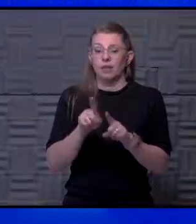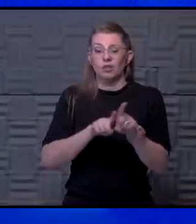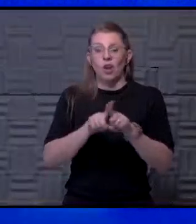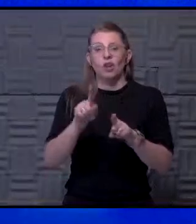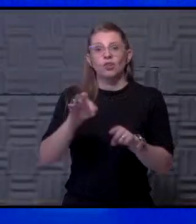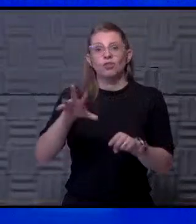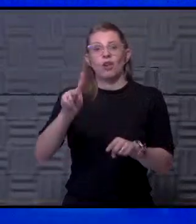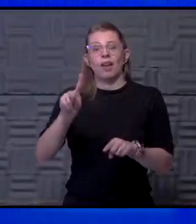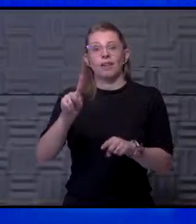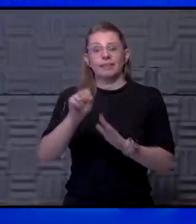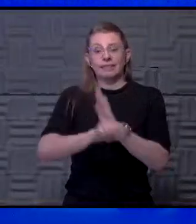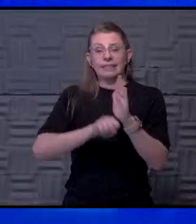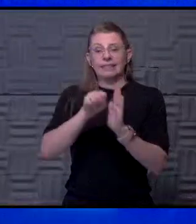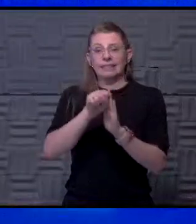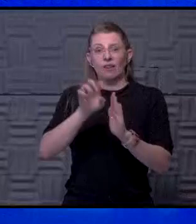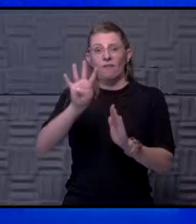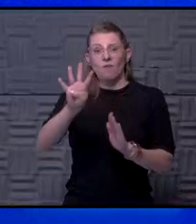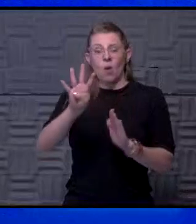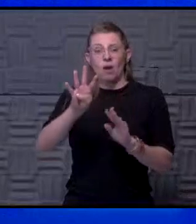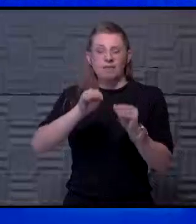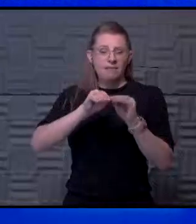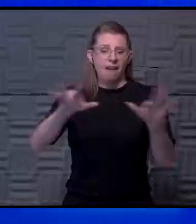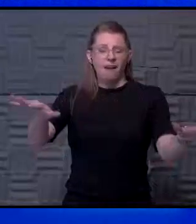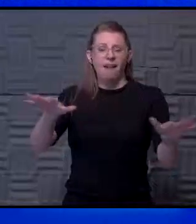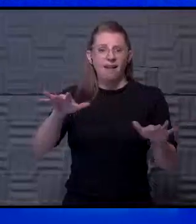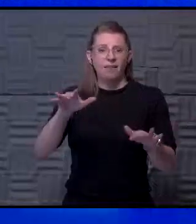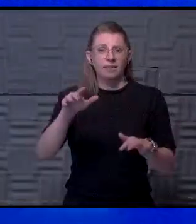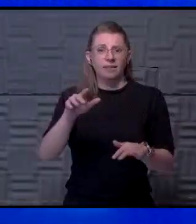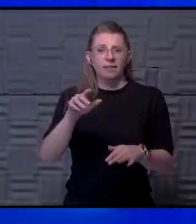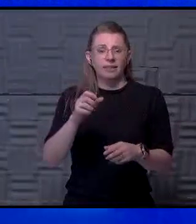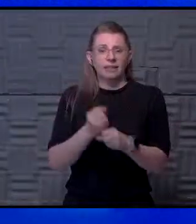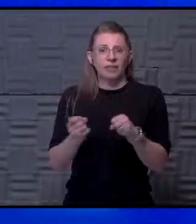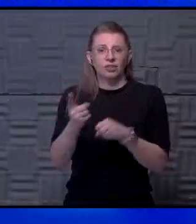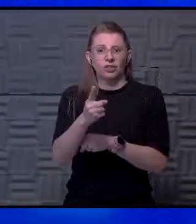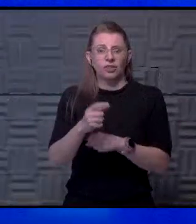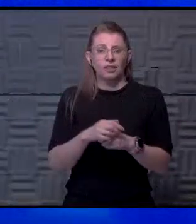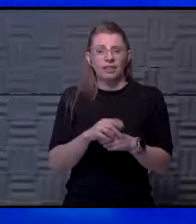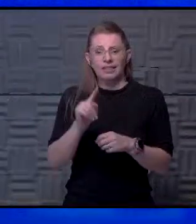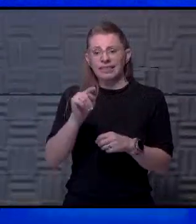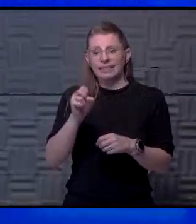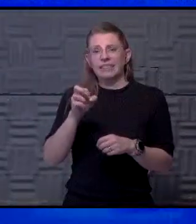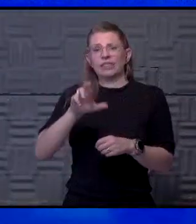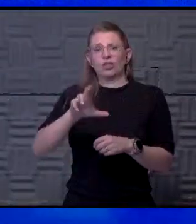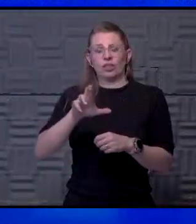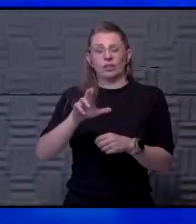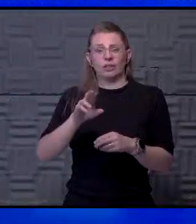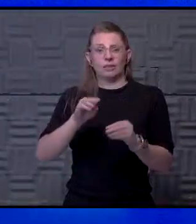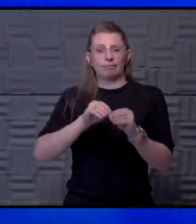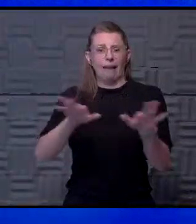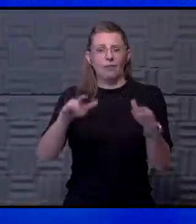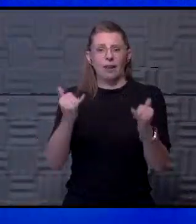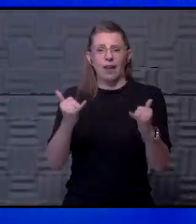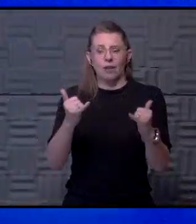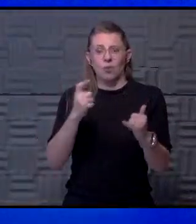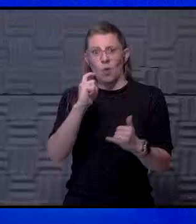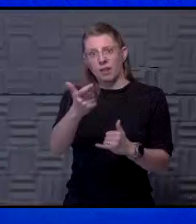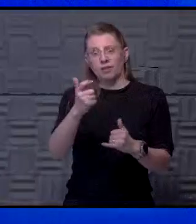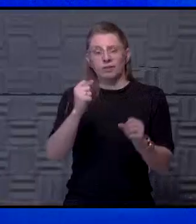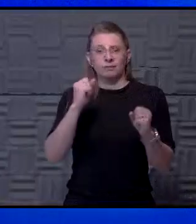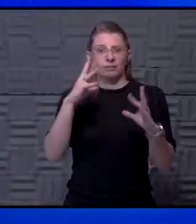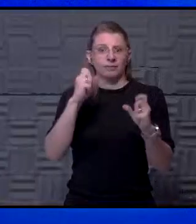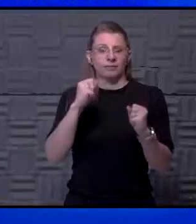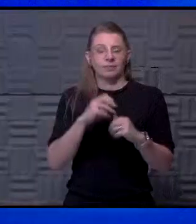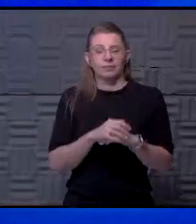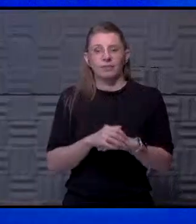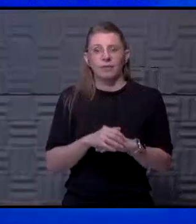Discovery Season 4 that's coming out next year, and the teaser's out, and it just looks so awesome. It looks so awesome. So we've got, and so